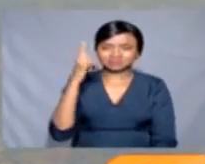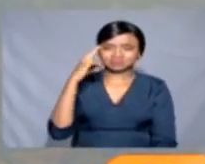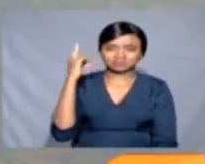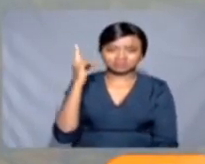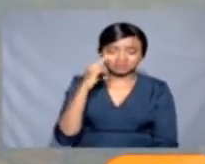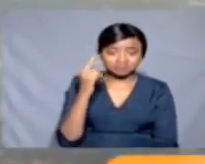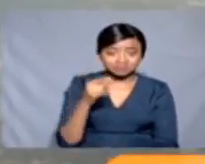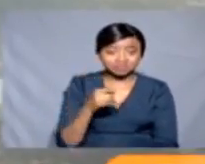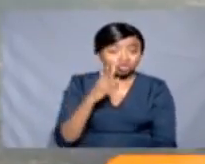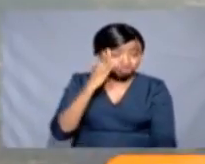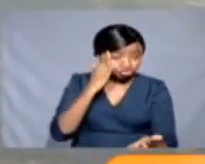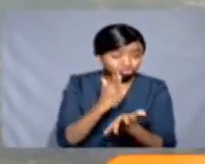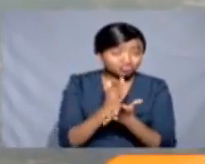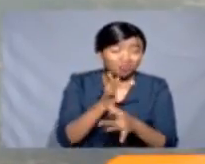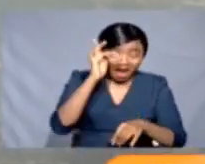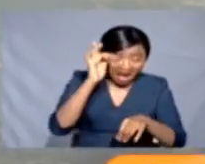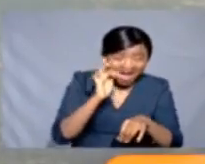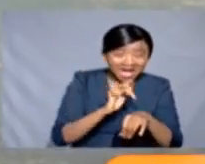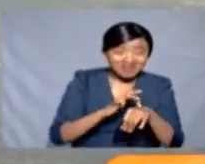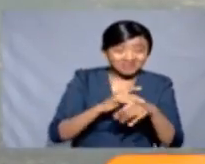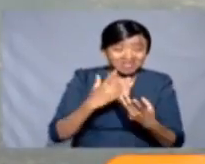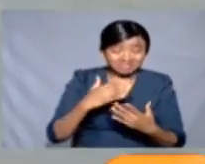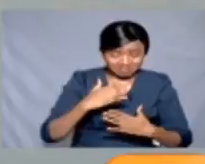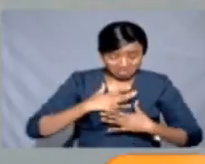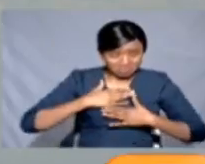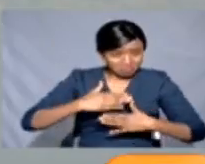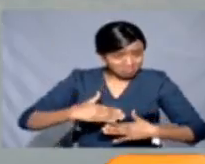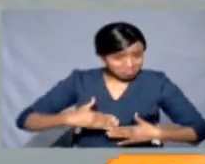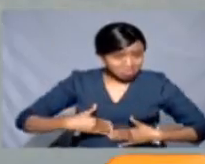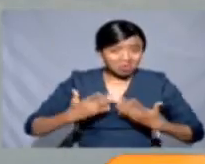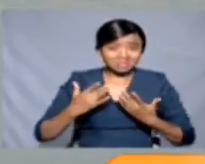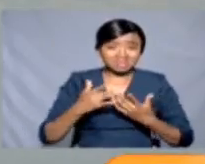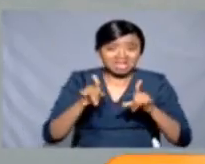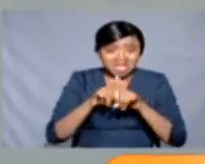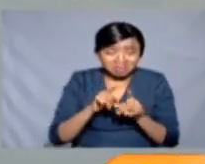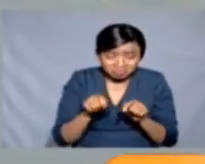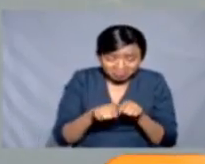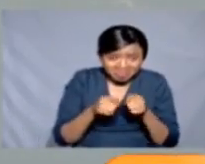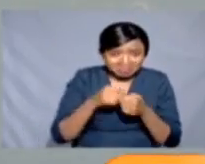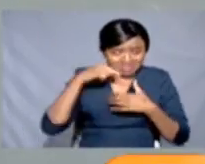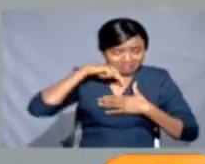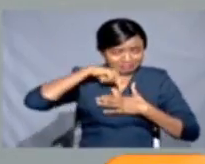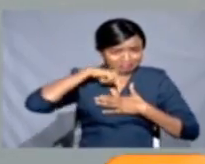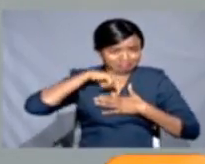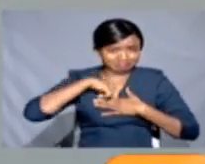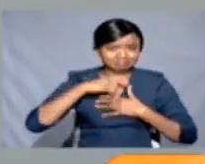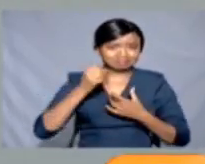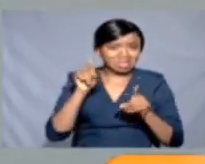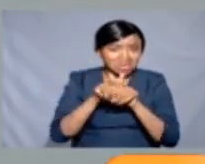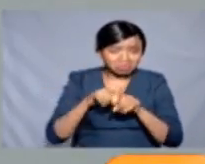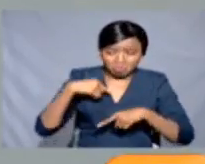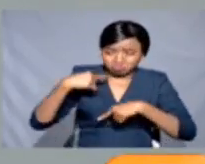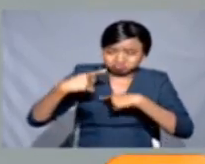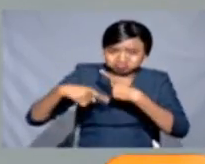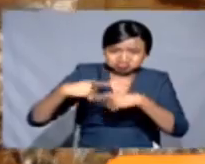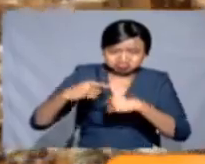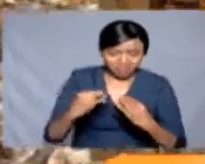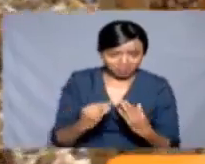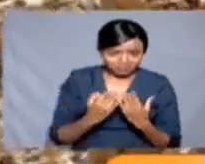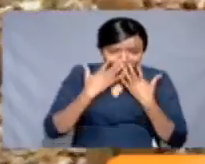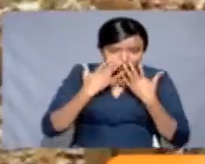most toxic to the human organs. They are carcinogenic and hormone disruptors, persistent and accumulate in the